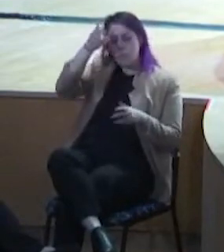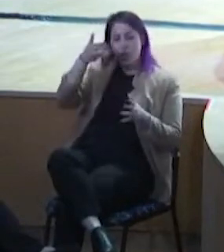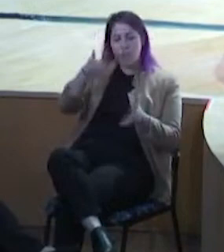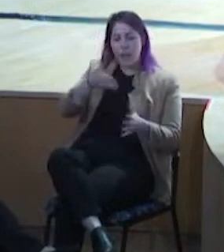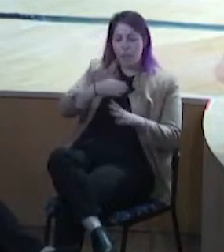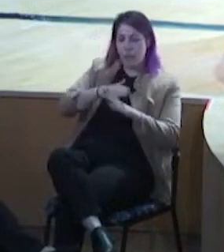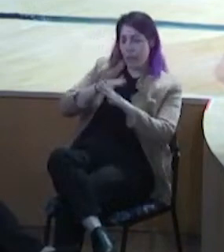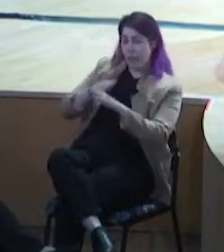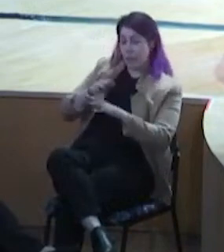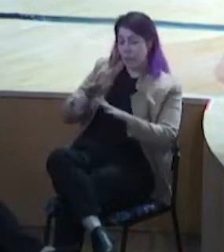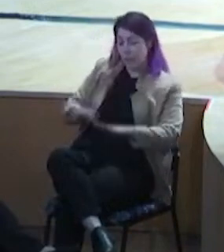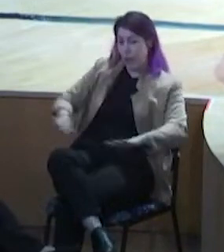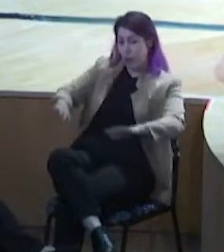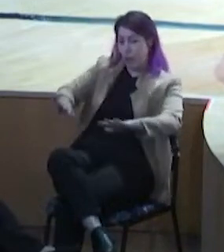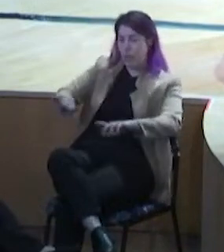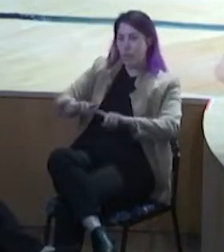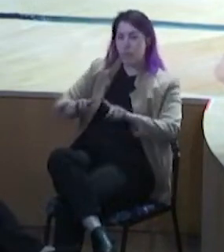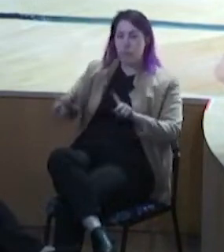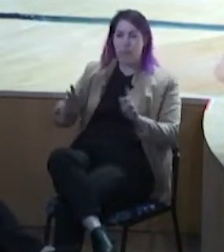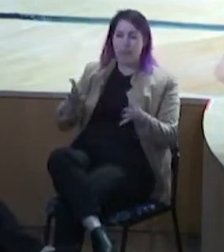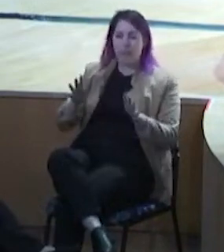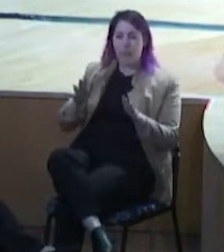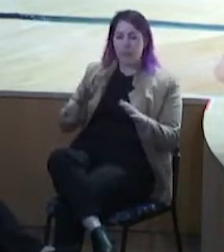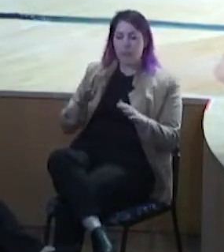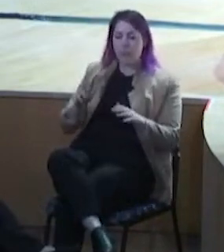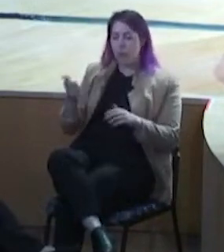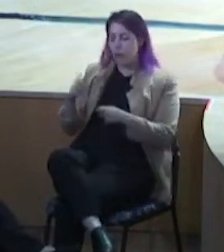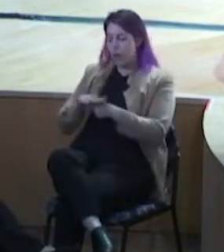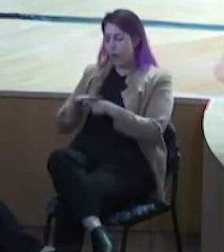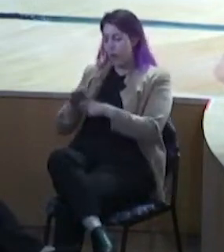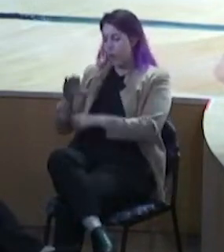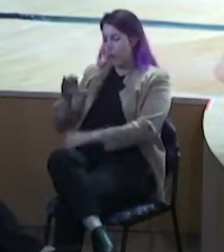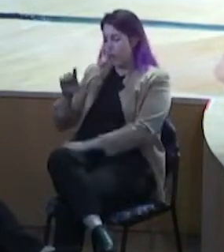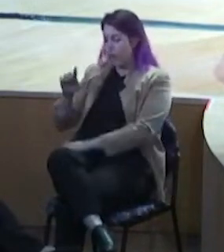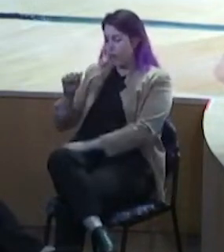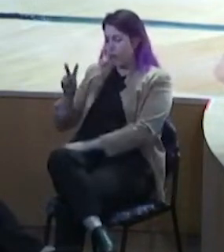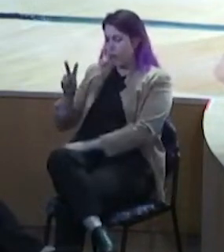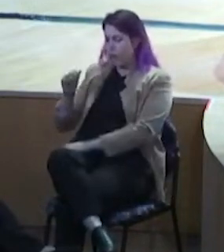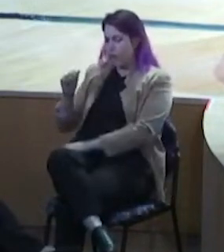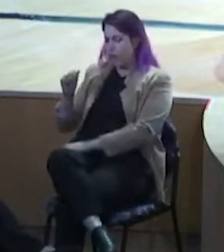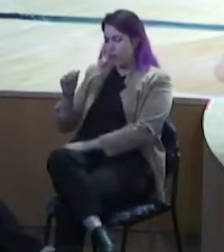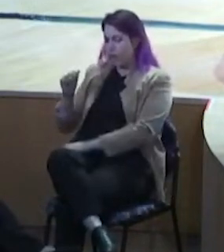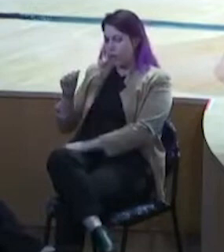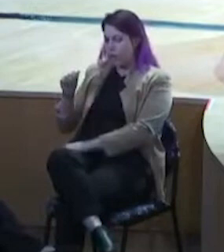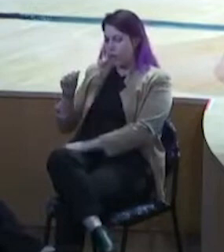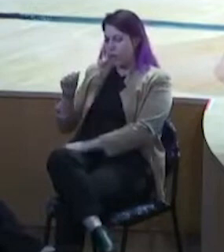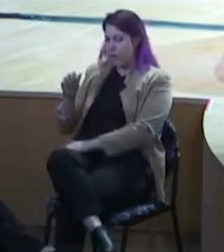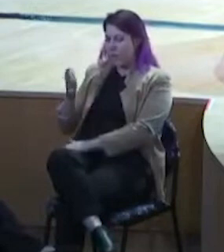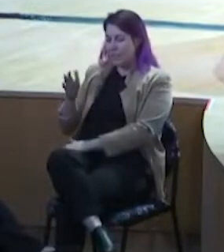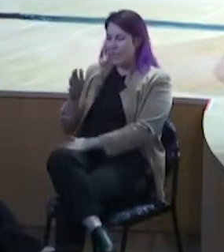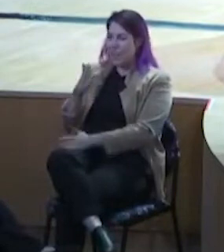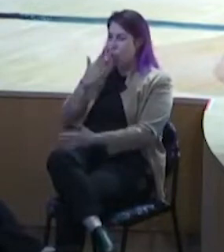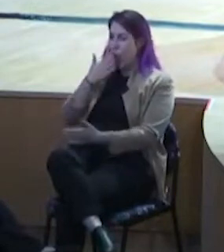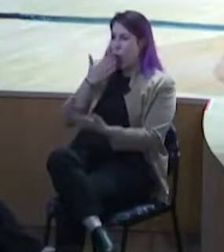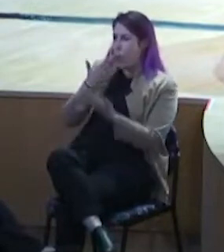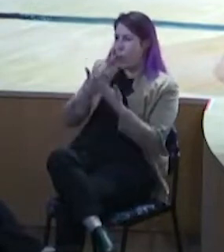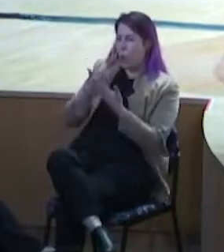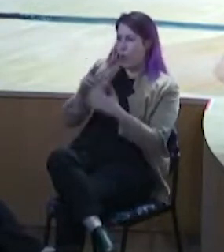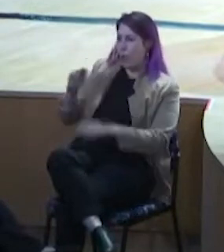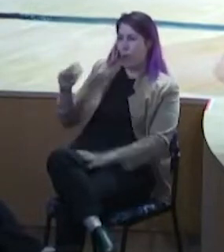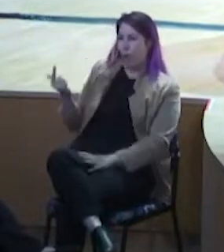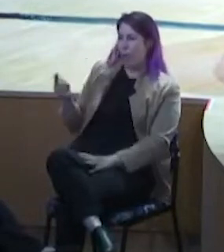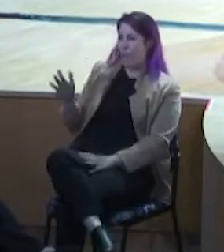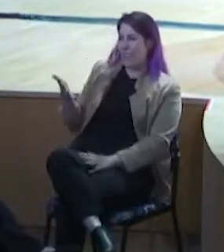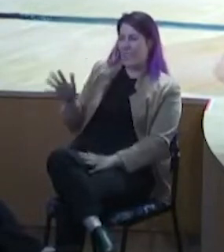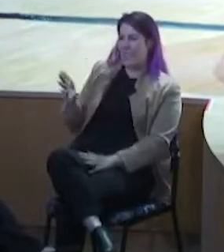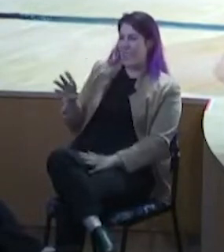There's other chinampas in the borough of Tláhuac, but from what I know, they're not in a very good state. So this